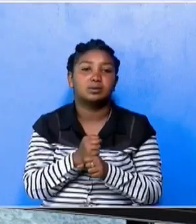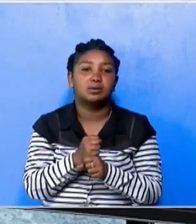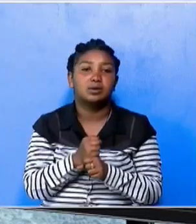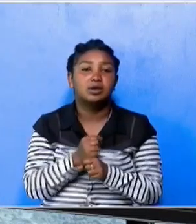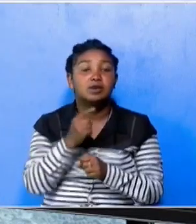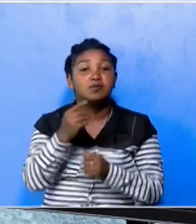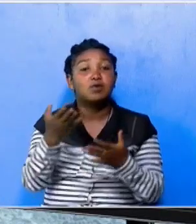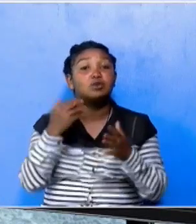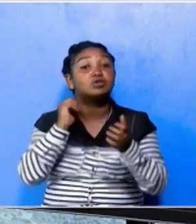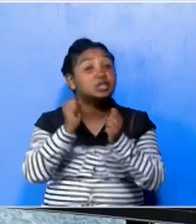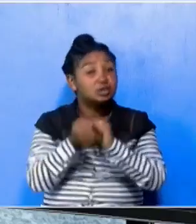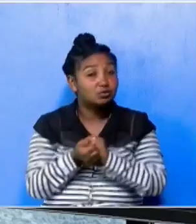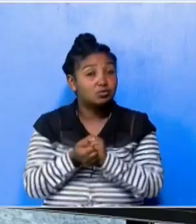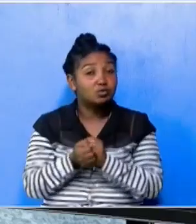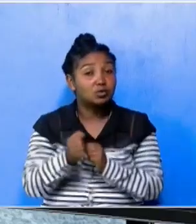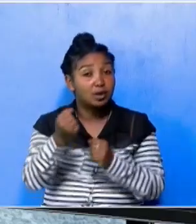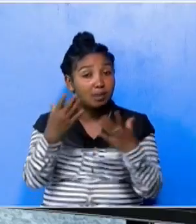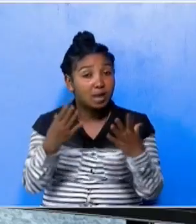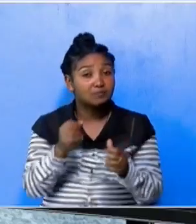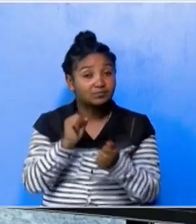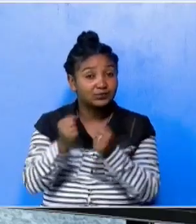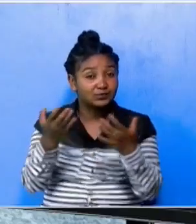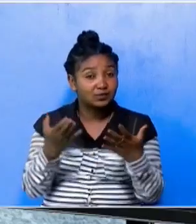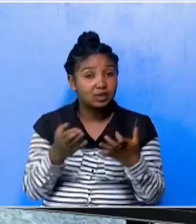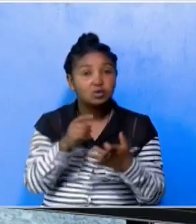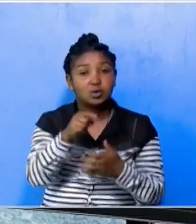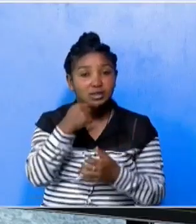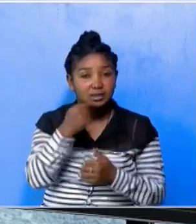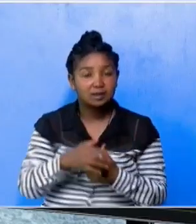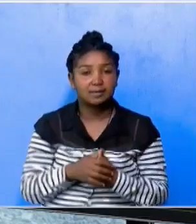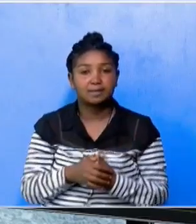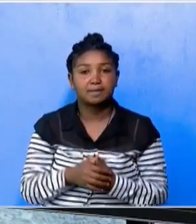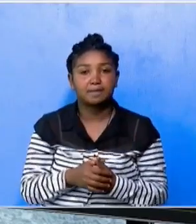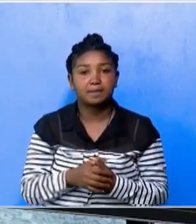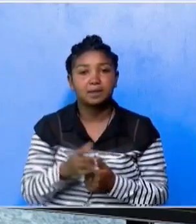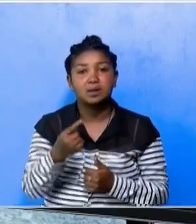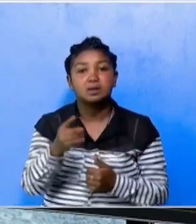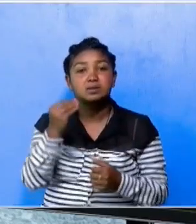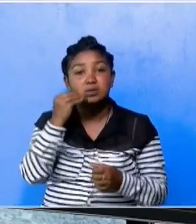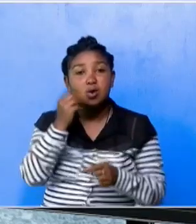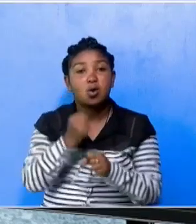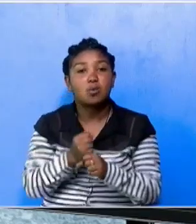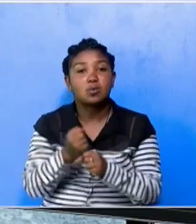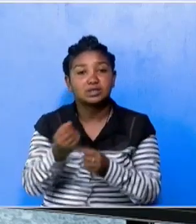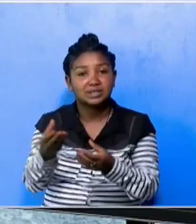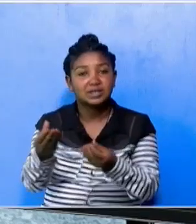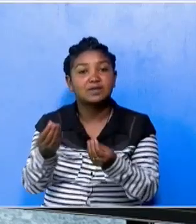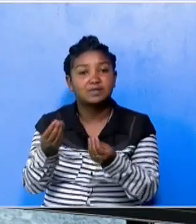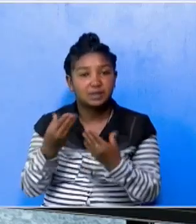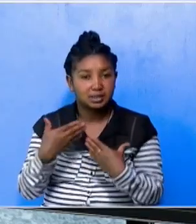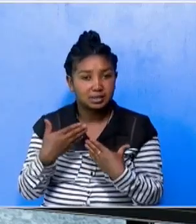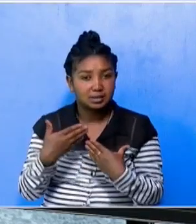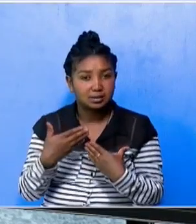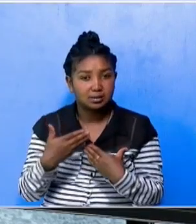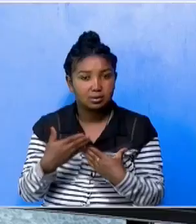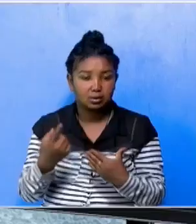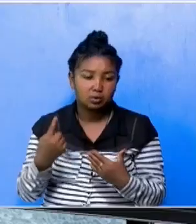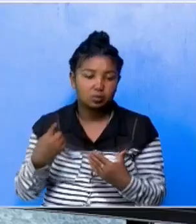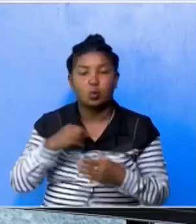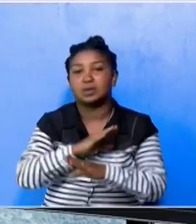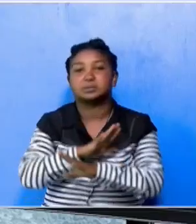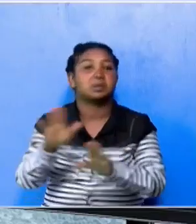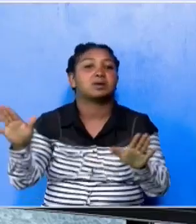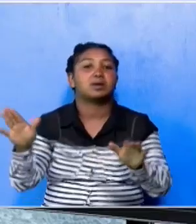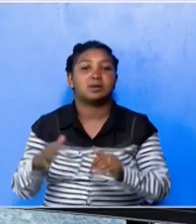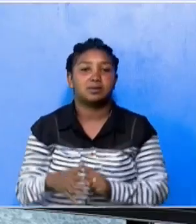If you want to change this one into passive voice, you can say, the homework is given to us. That's